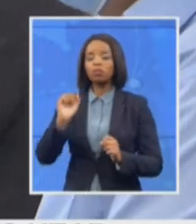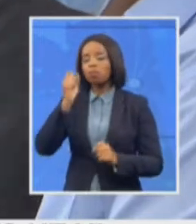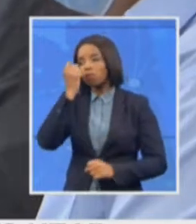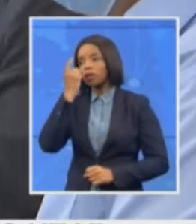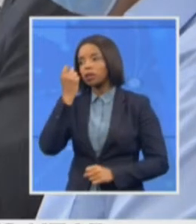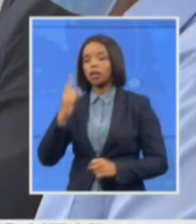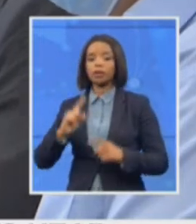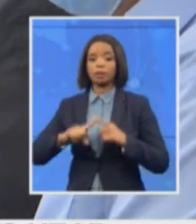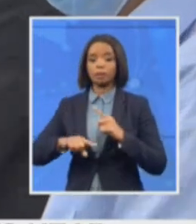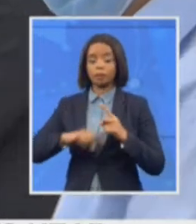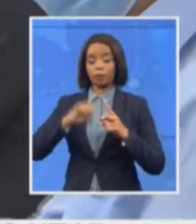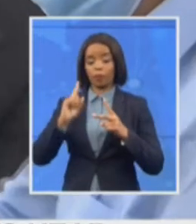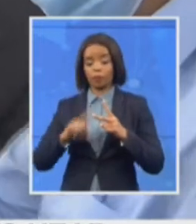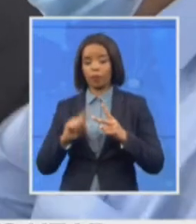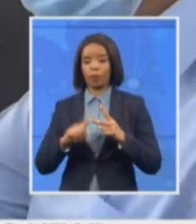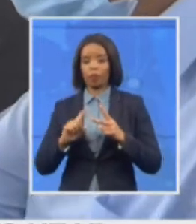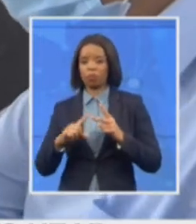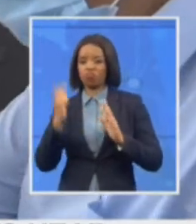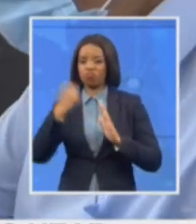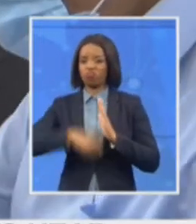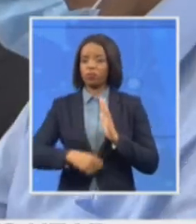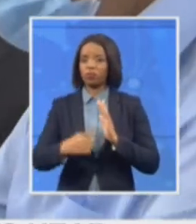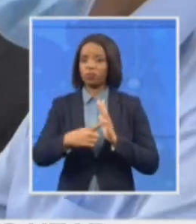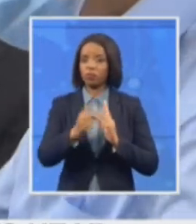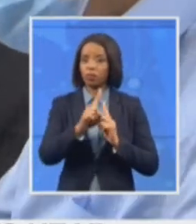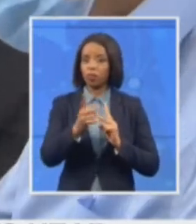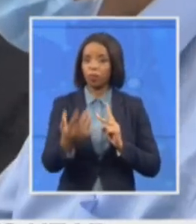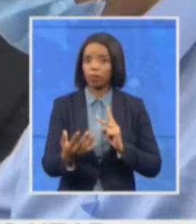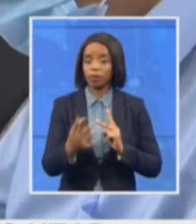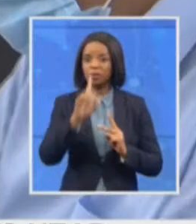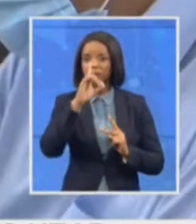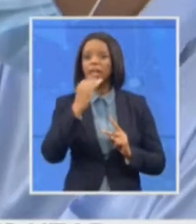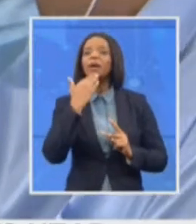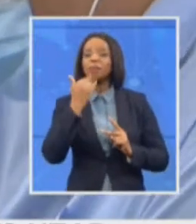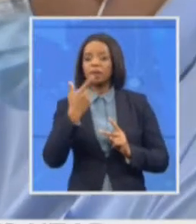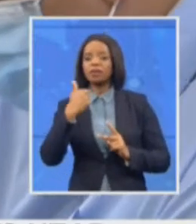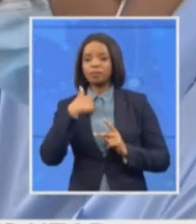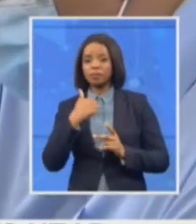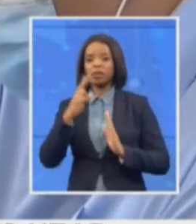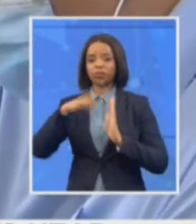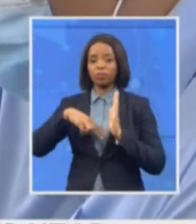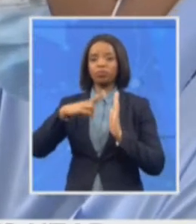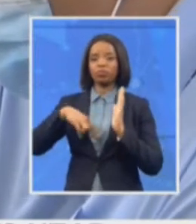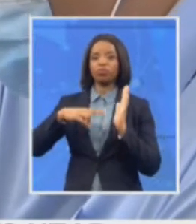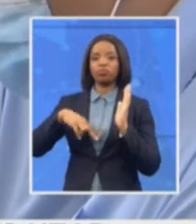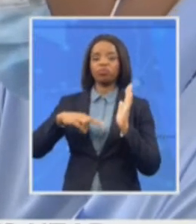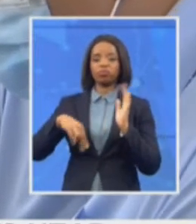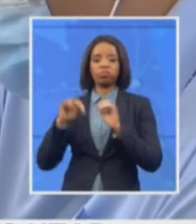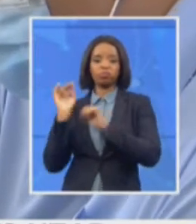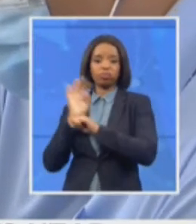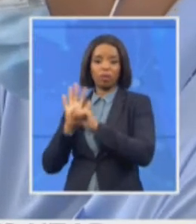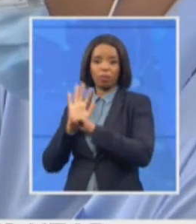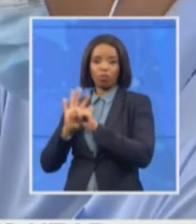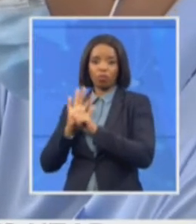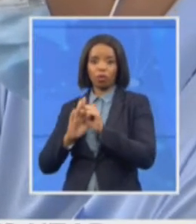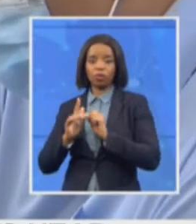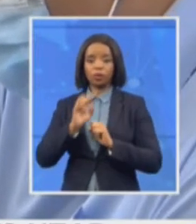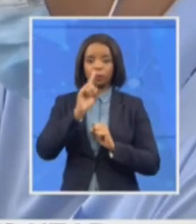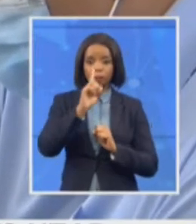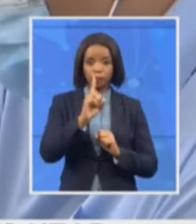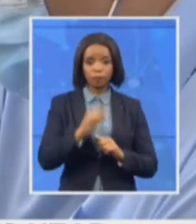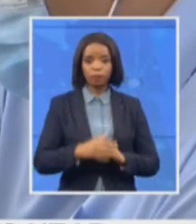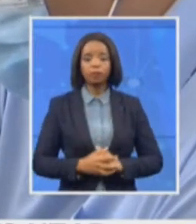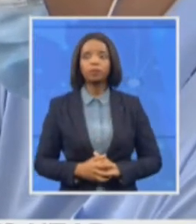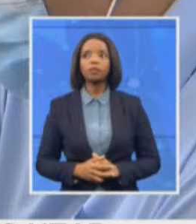So if you'd allow me, because Yes. there are nuances. So against that background, the charges are the following. Notwithstanding clear terms of the relevant court order and the